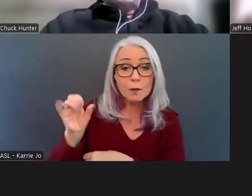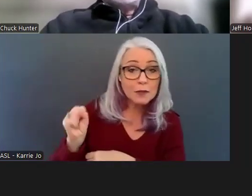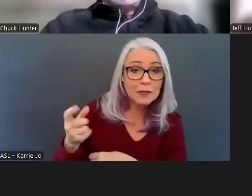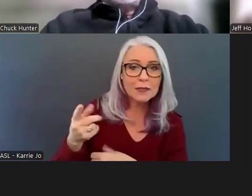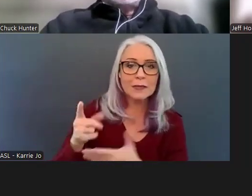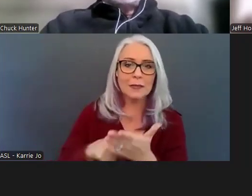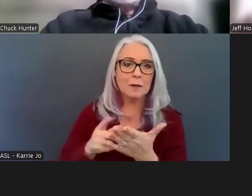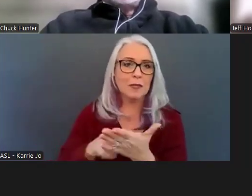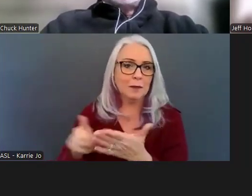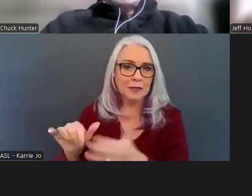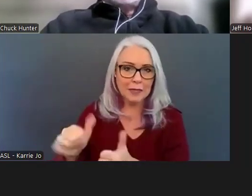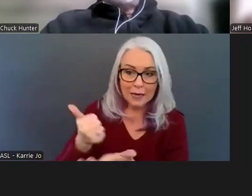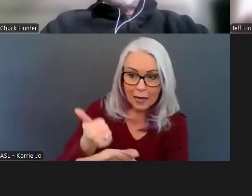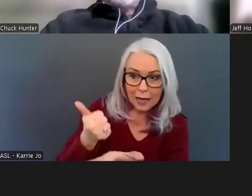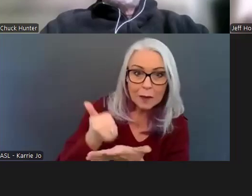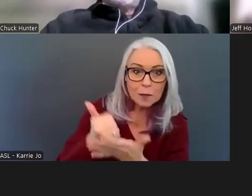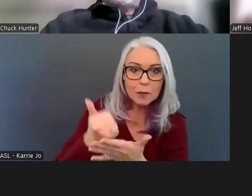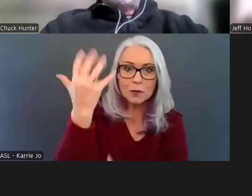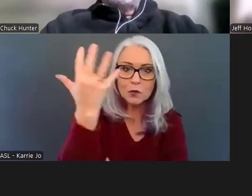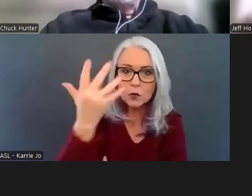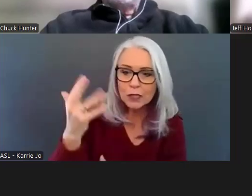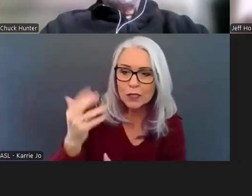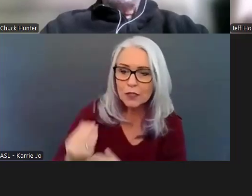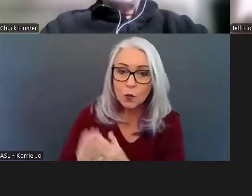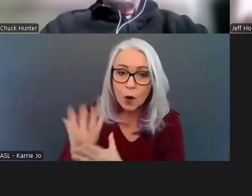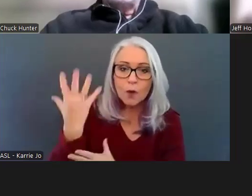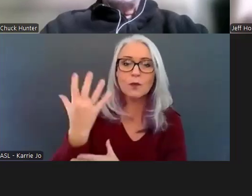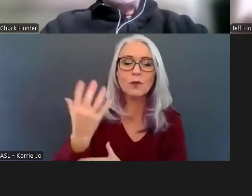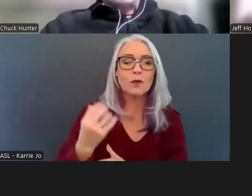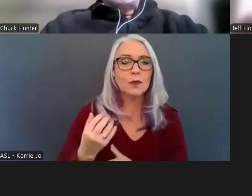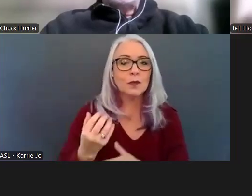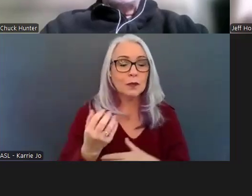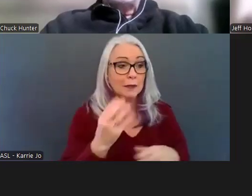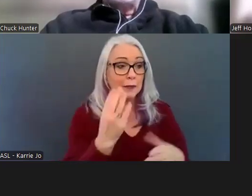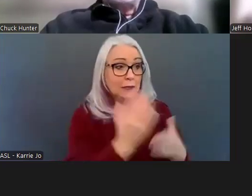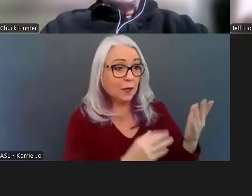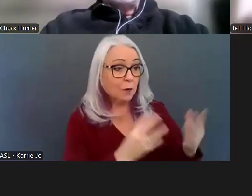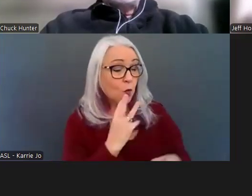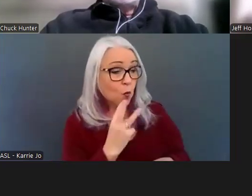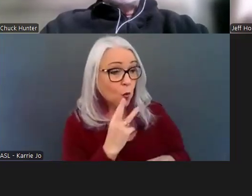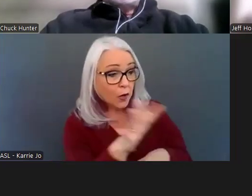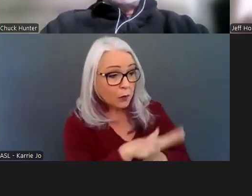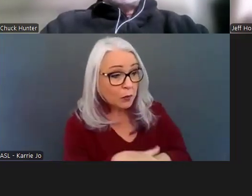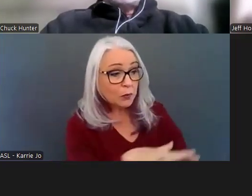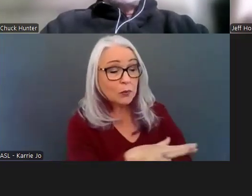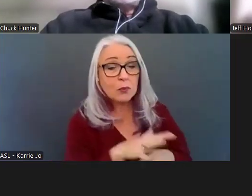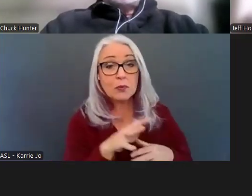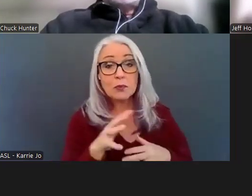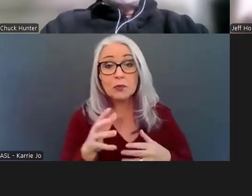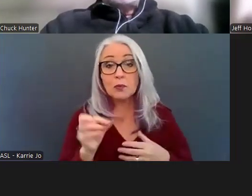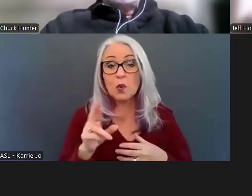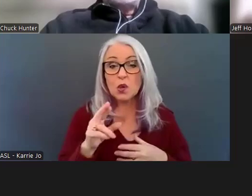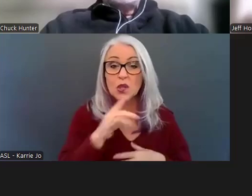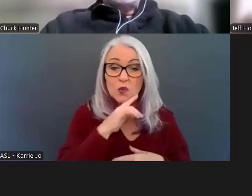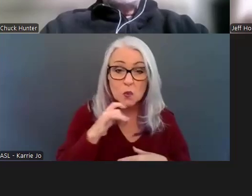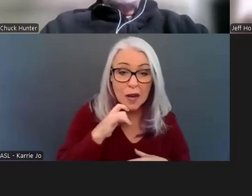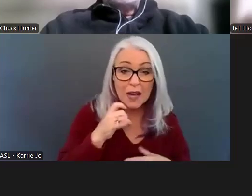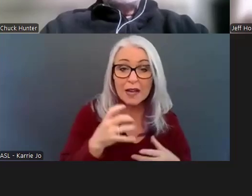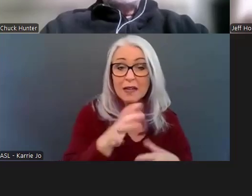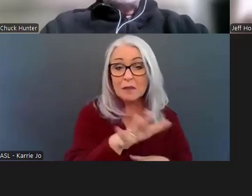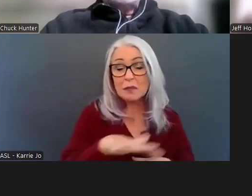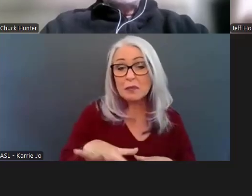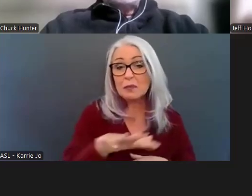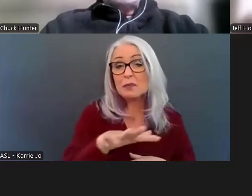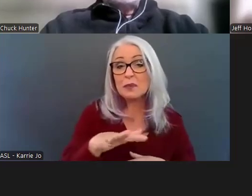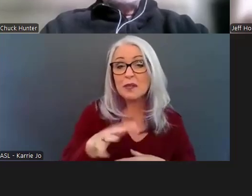success. There's a balance there, but some of our wetter sites and also some of our more like droughty sites, a little bit of cover is